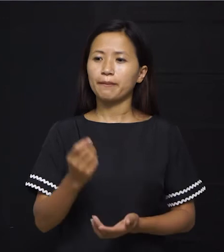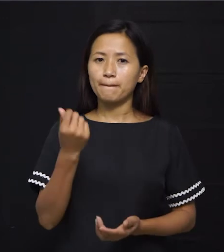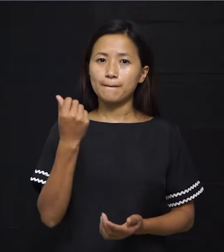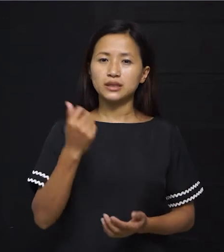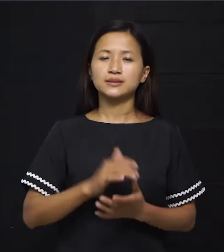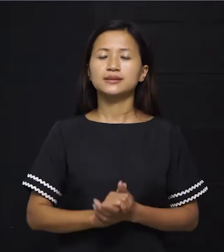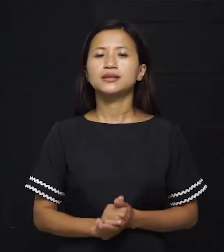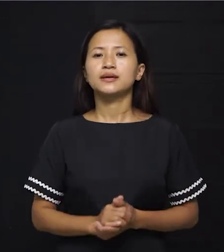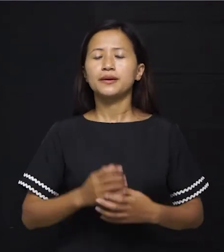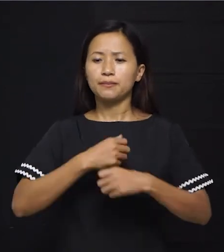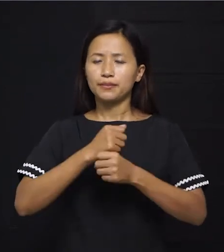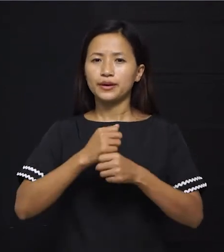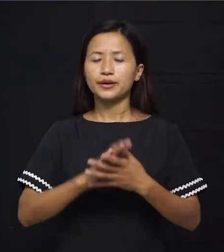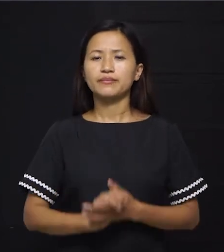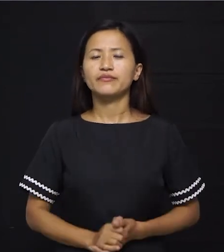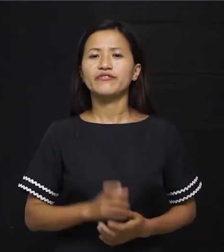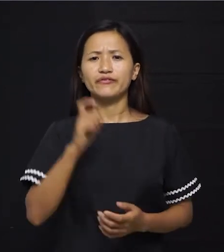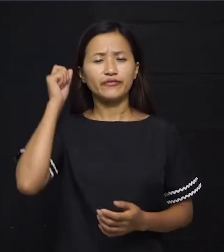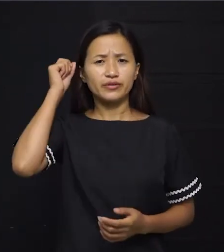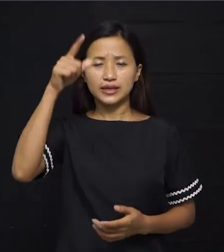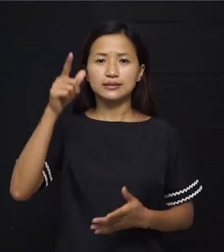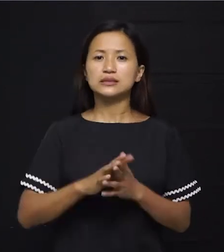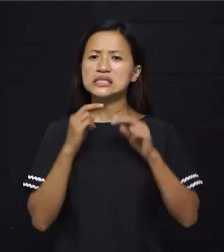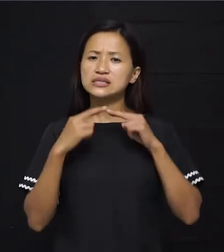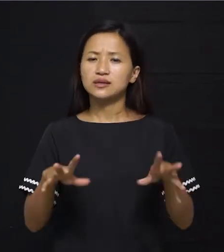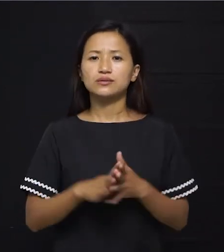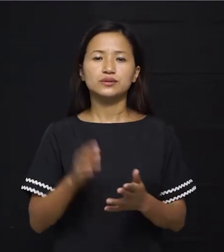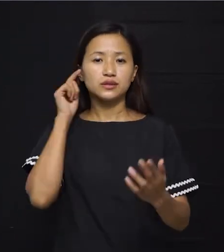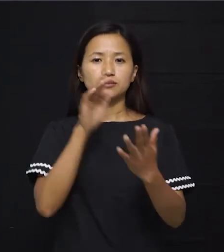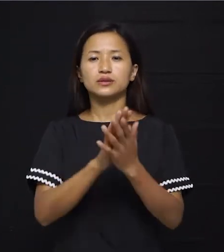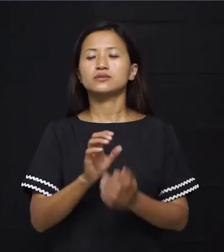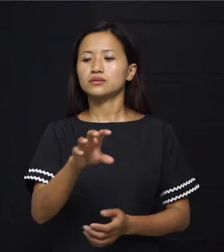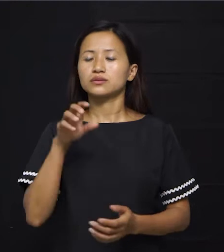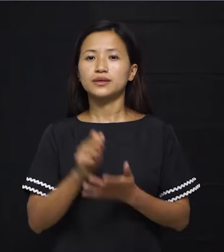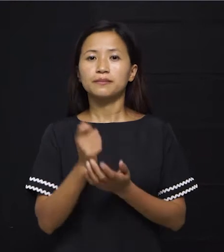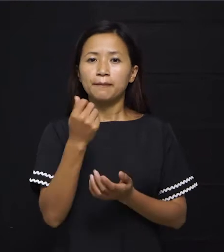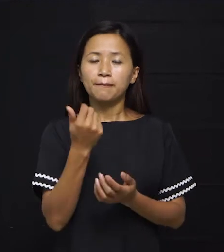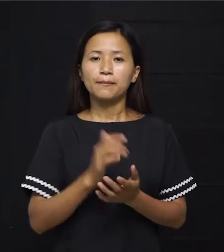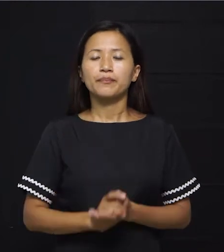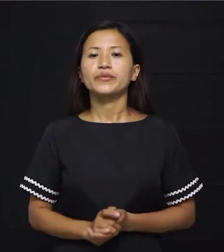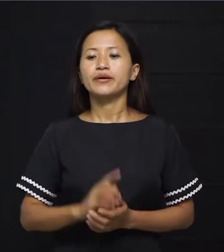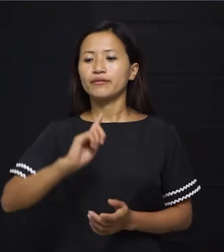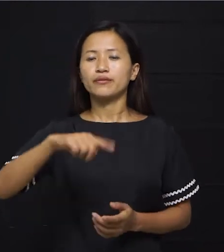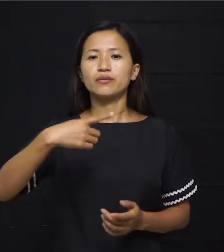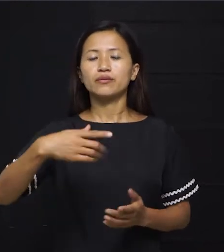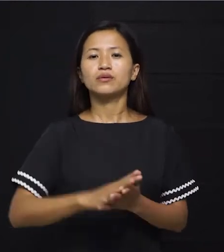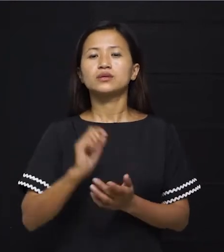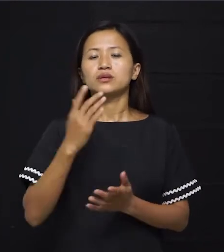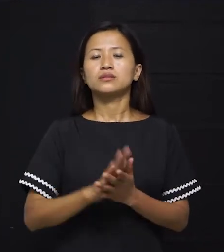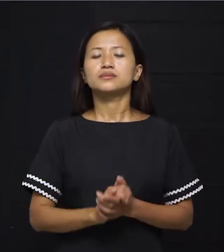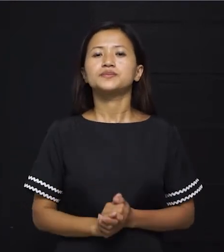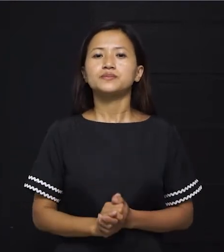this made him very angry and sad as well. He was expecting to get the money. Remember, one of his bullocks died